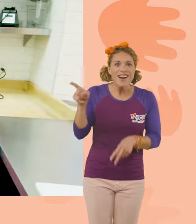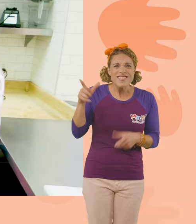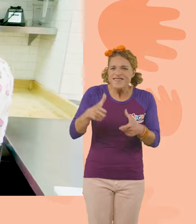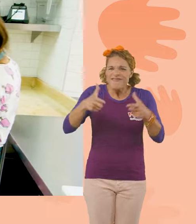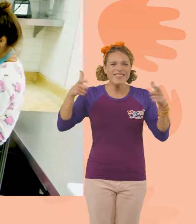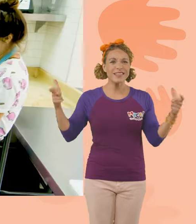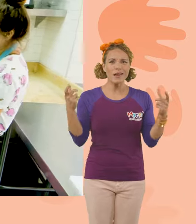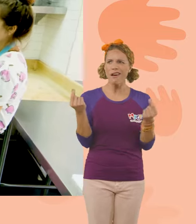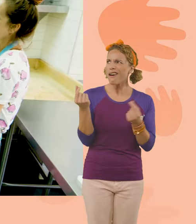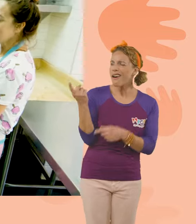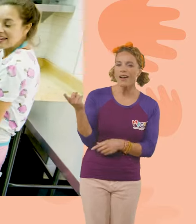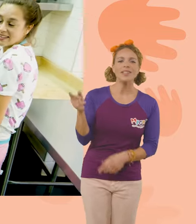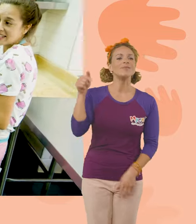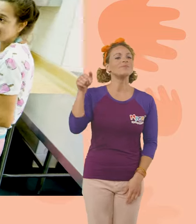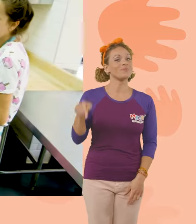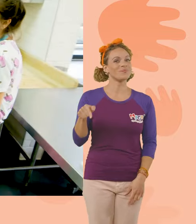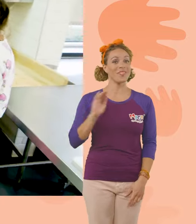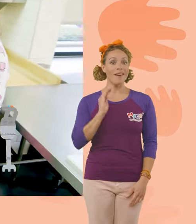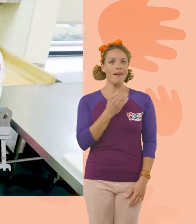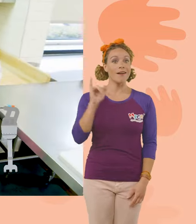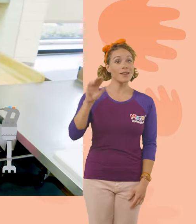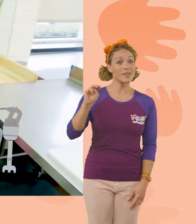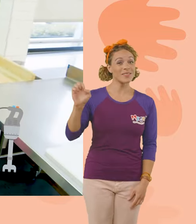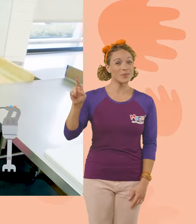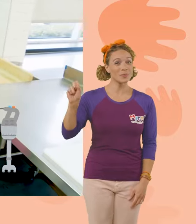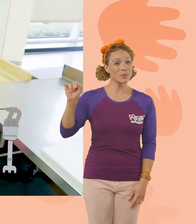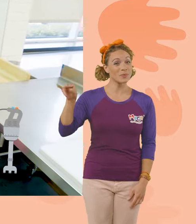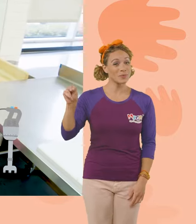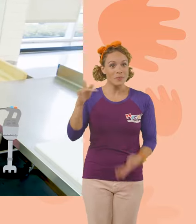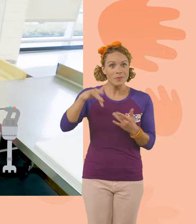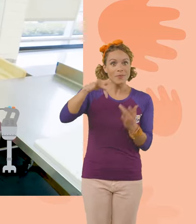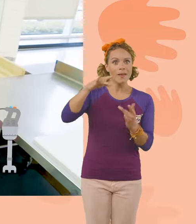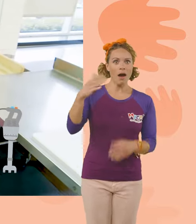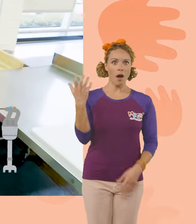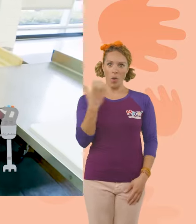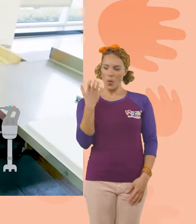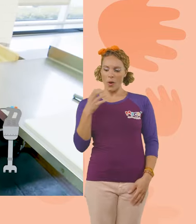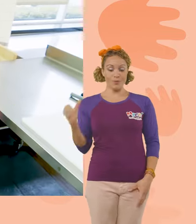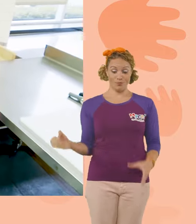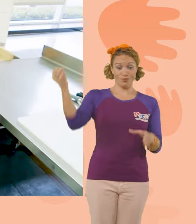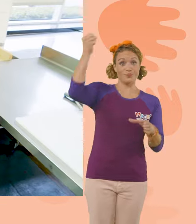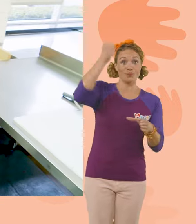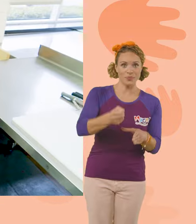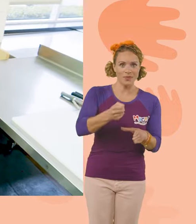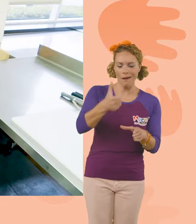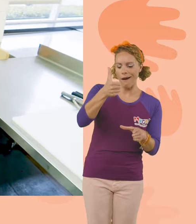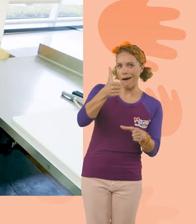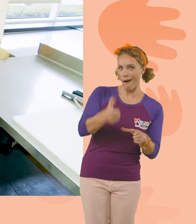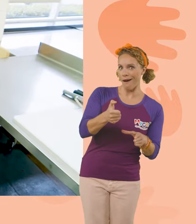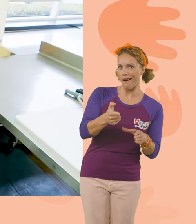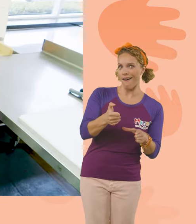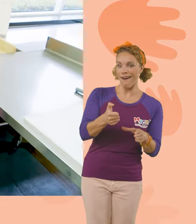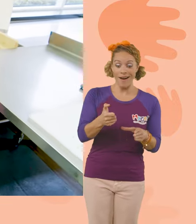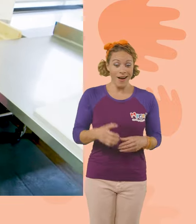That thing is massive. What does that thing do? This is our immersion blender. Wow. So you put it in. Whoa. You hit the button.